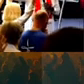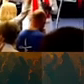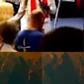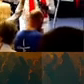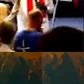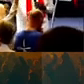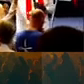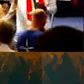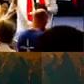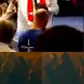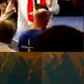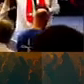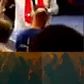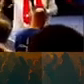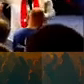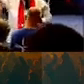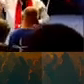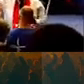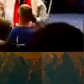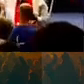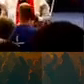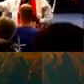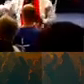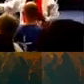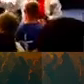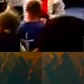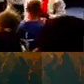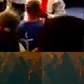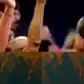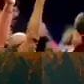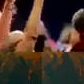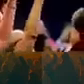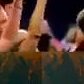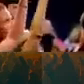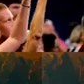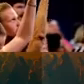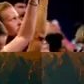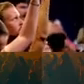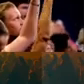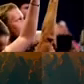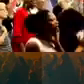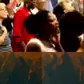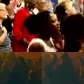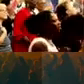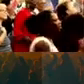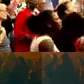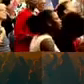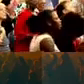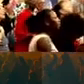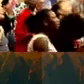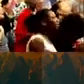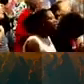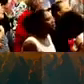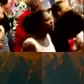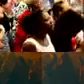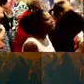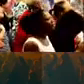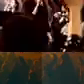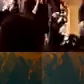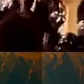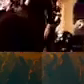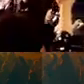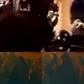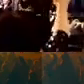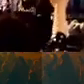4% Christian in the city where I'm doing this is our church the inside of our church our current church building the only the